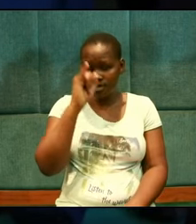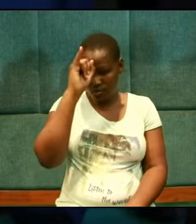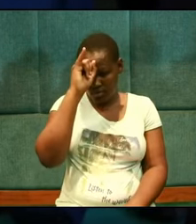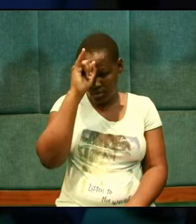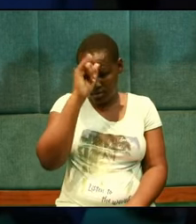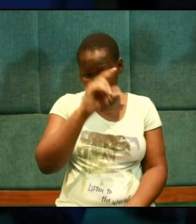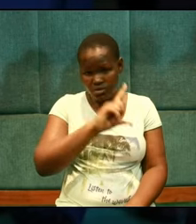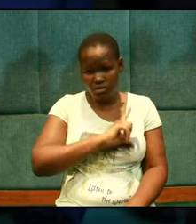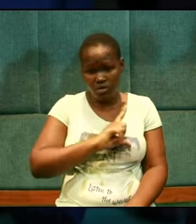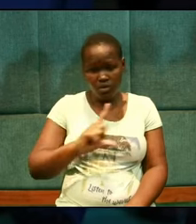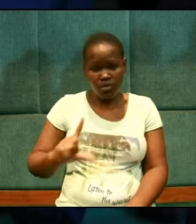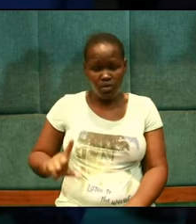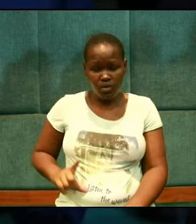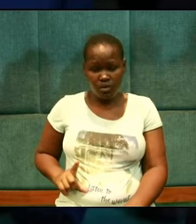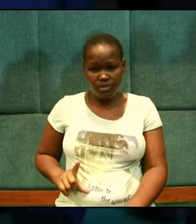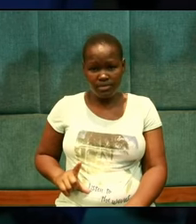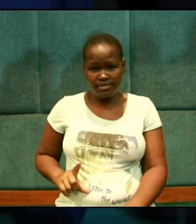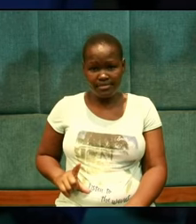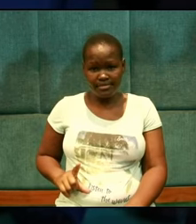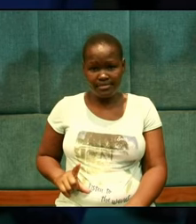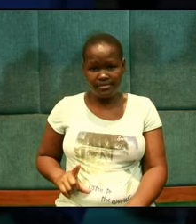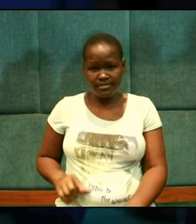Lord, I pray tonight,